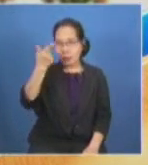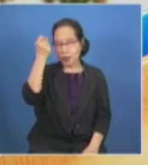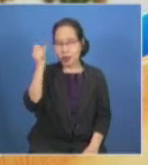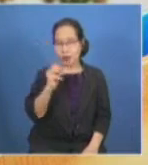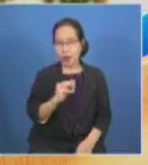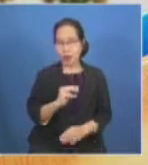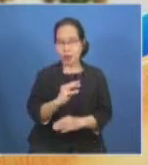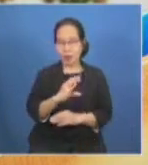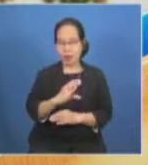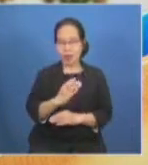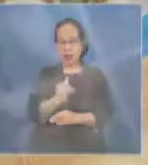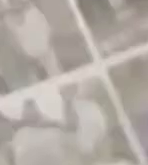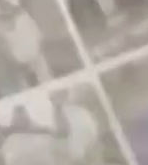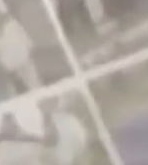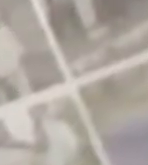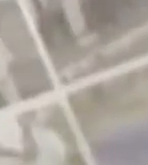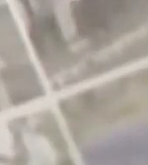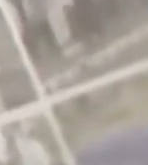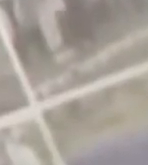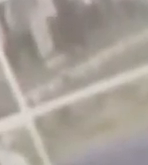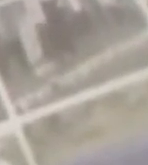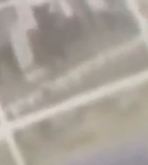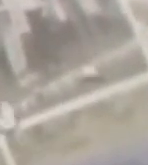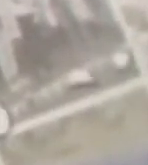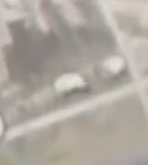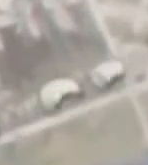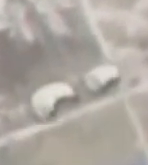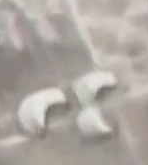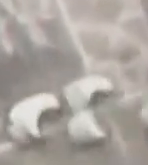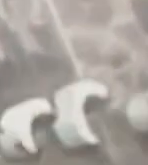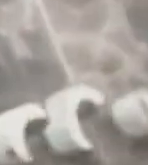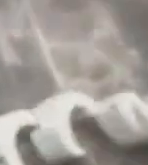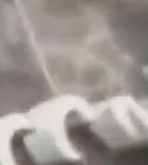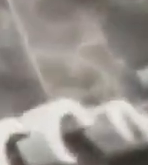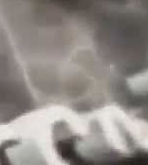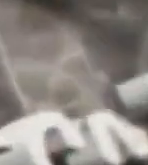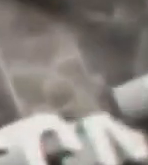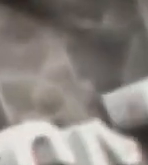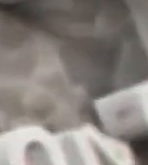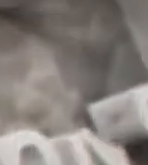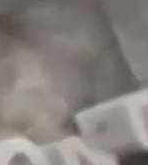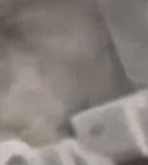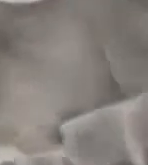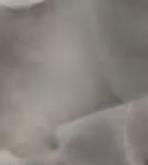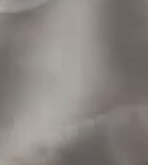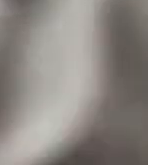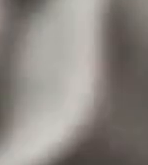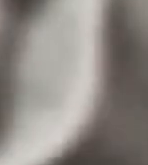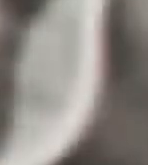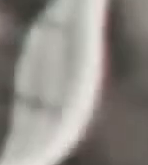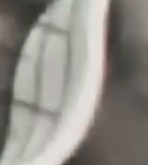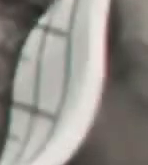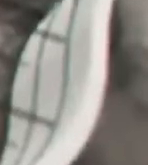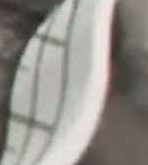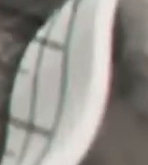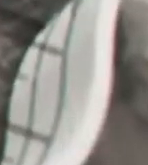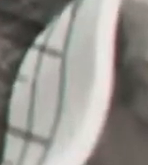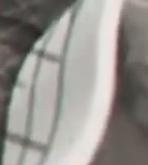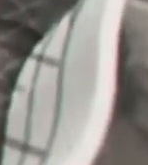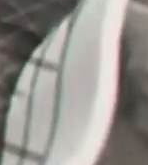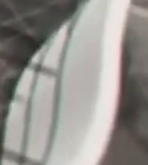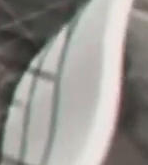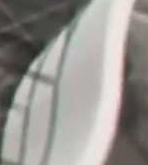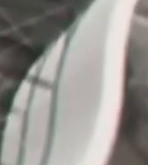to help our brethren to help them in their difficulties that they're going through. Because MCGI cares.